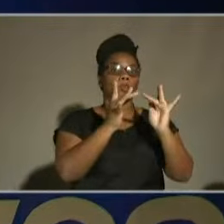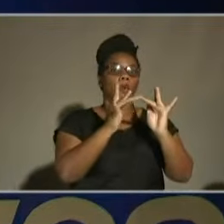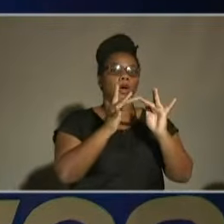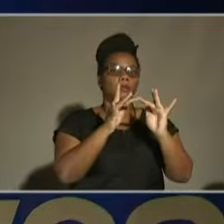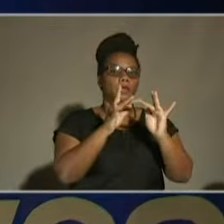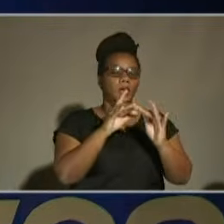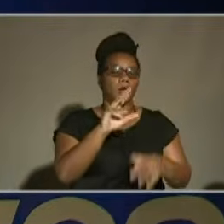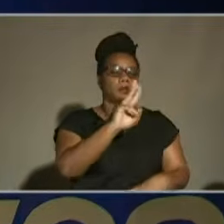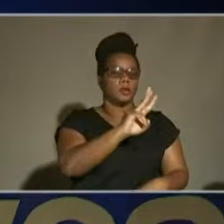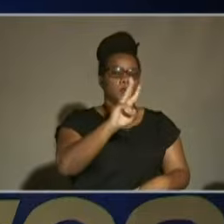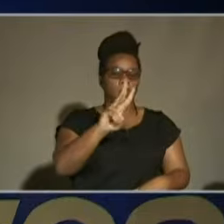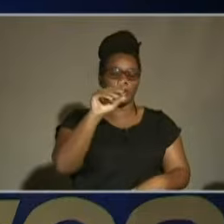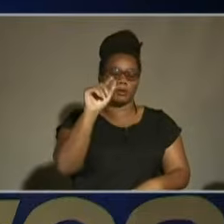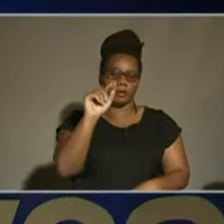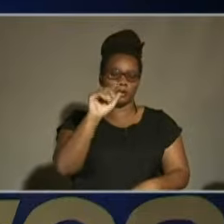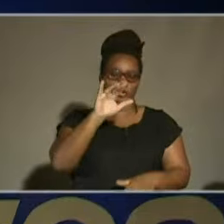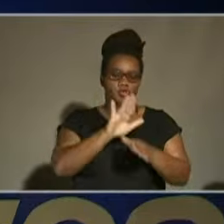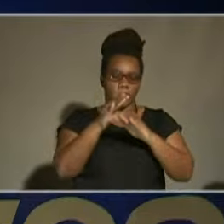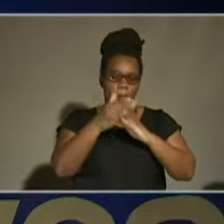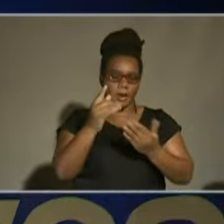at